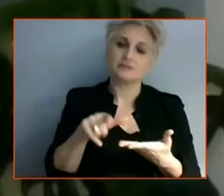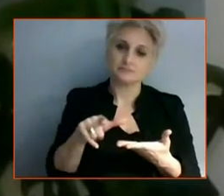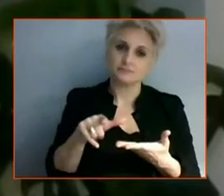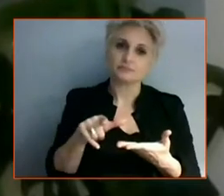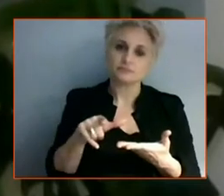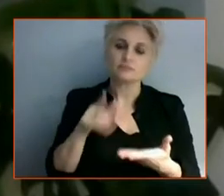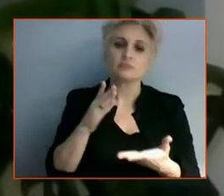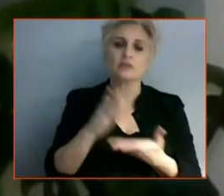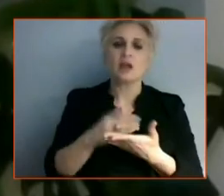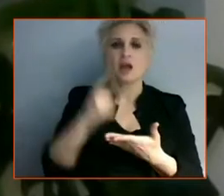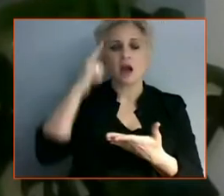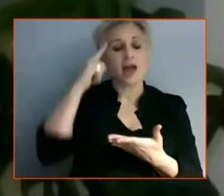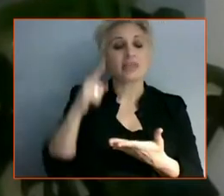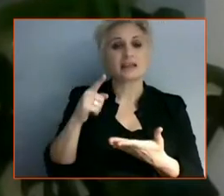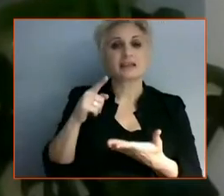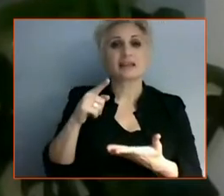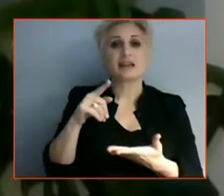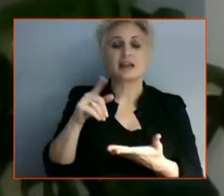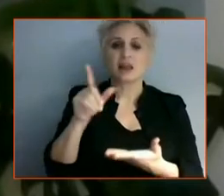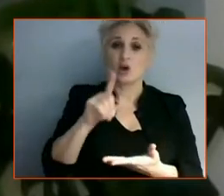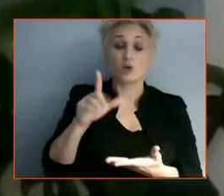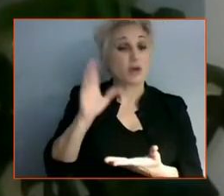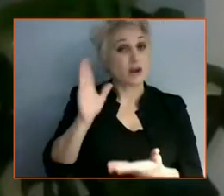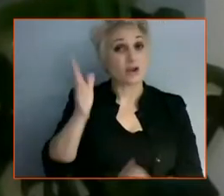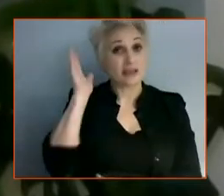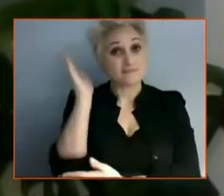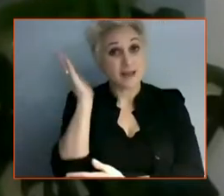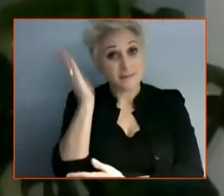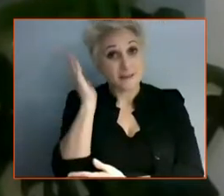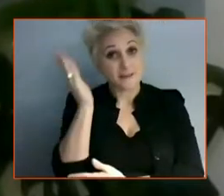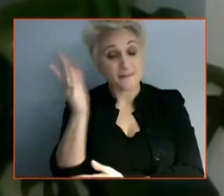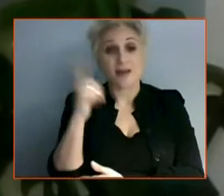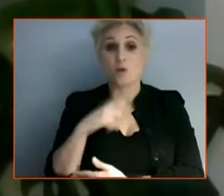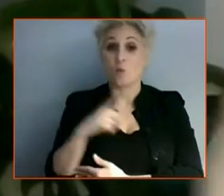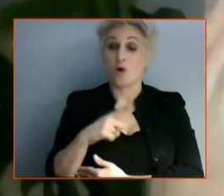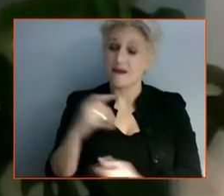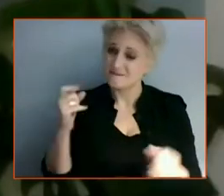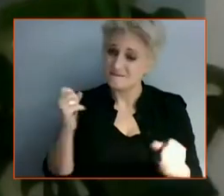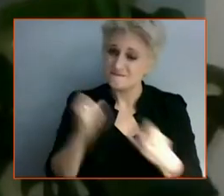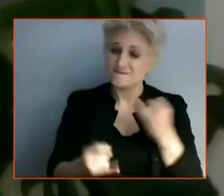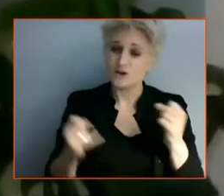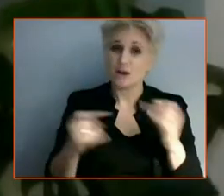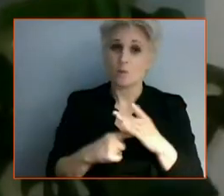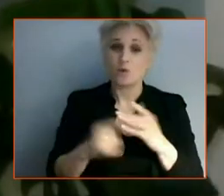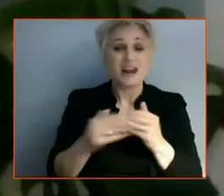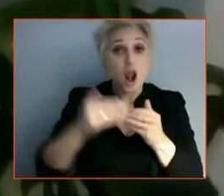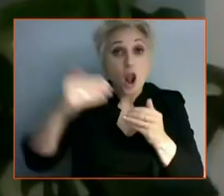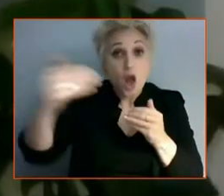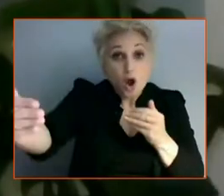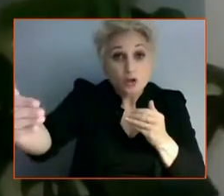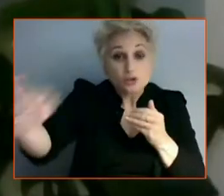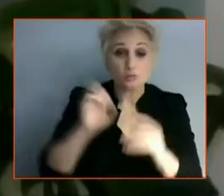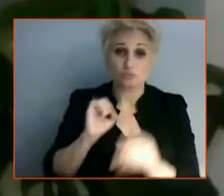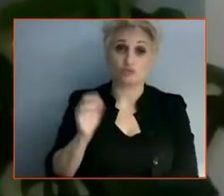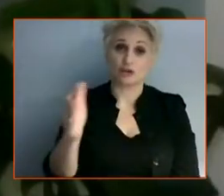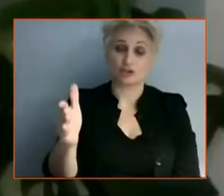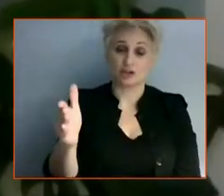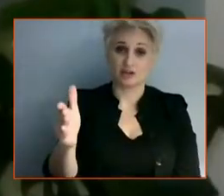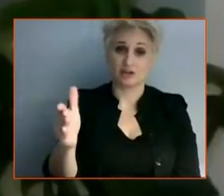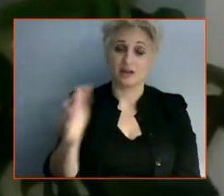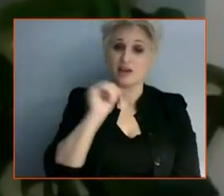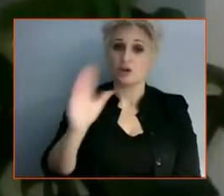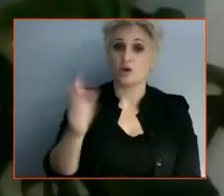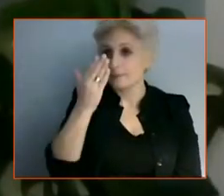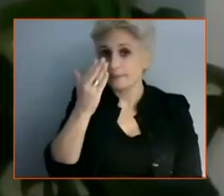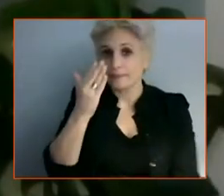solution. But also, and I'll keep banging on about it because it's bloody important, that long-term strategy, because as soon as we have government, not just this